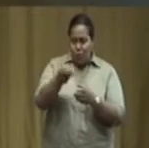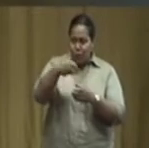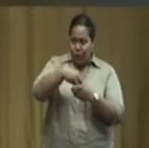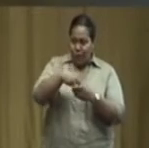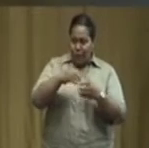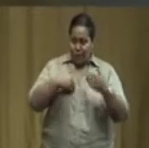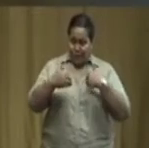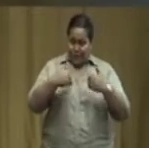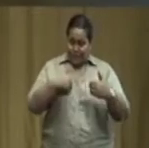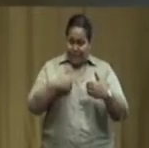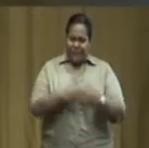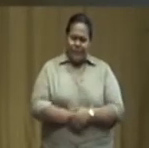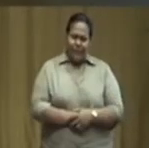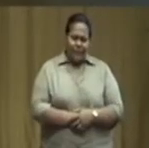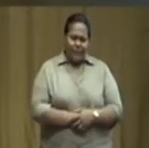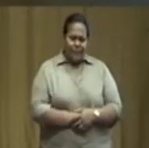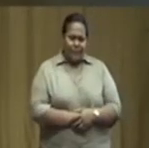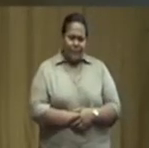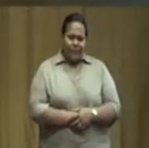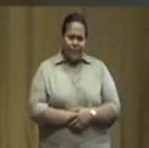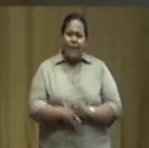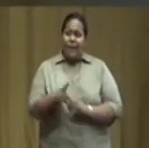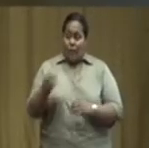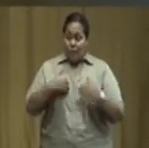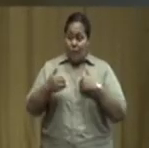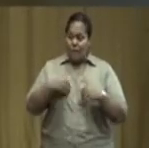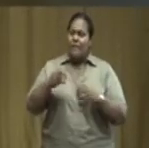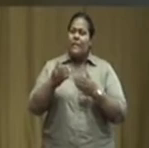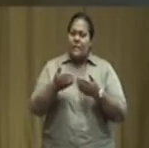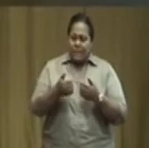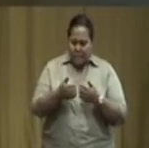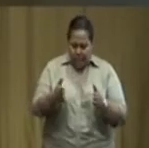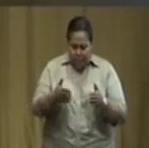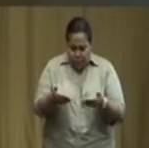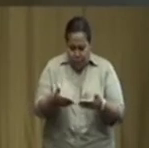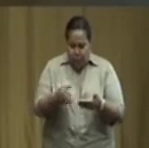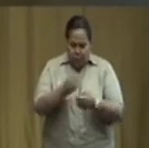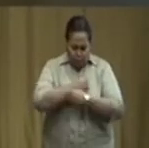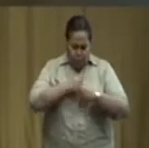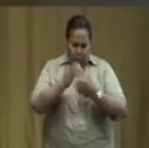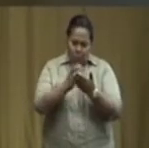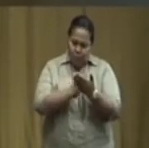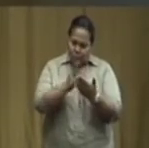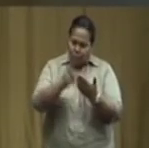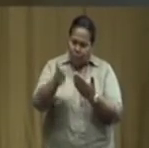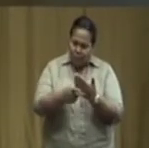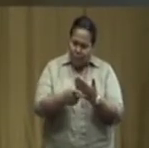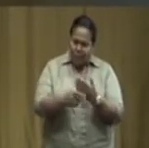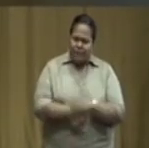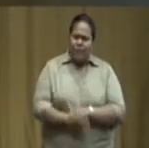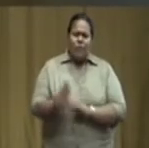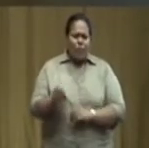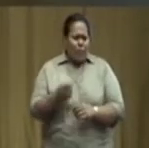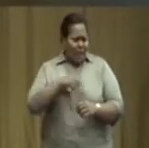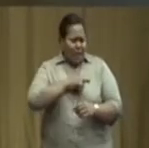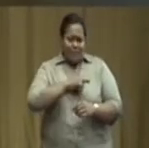the university began to push it for our courses and programs. Now, when all of us are so busy, we can tend to be